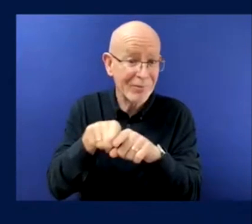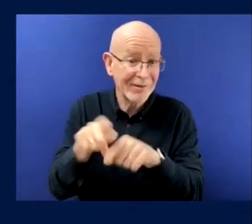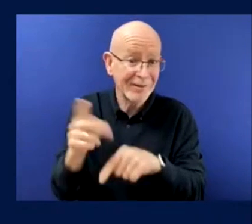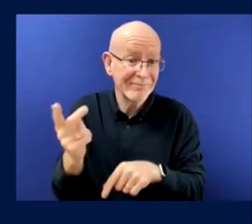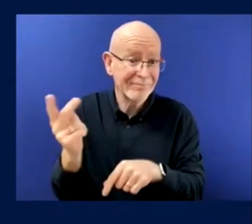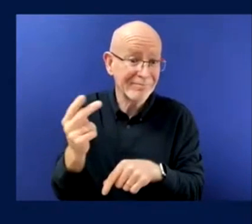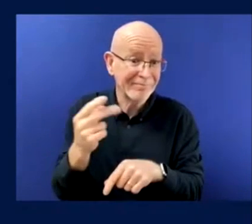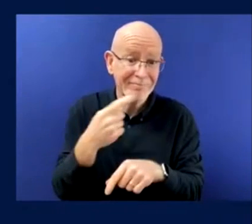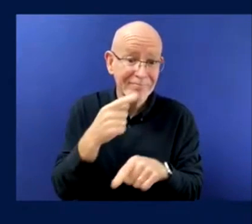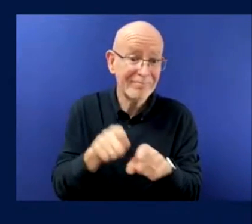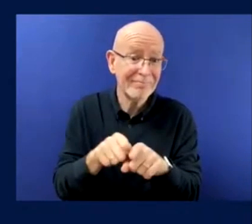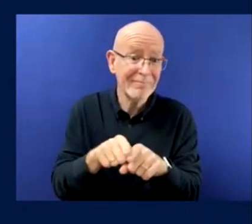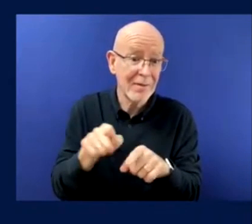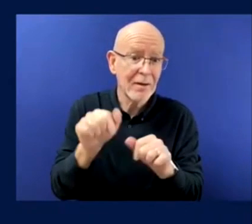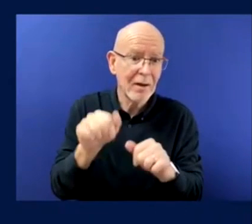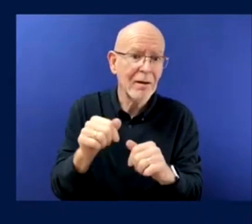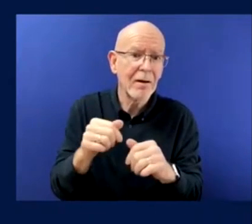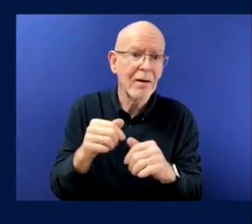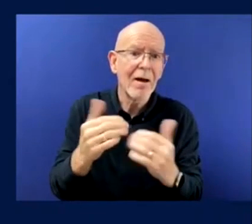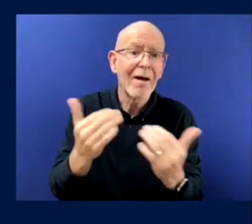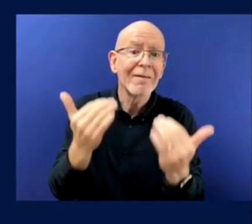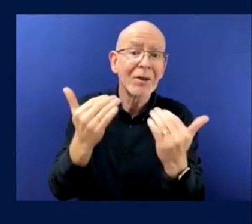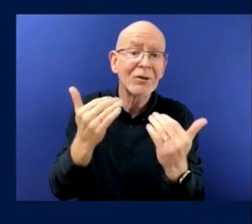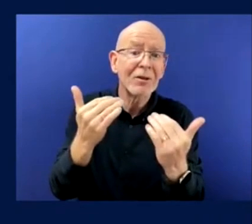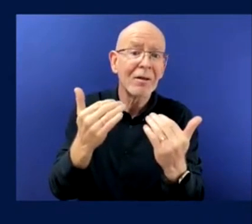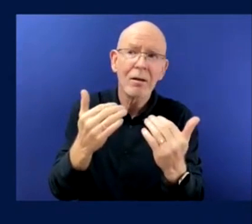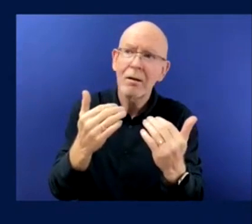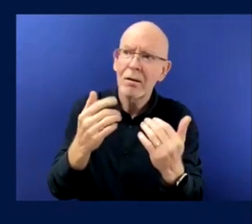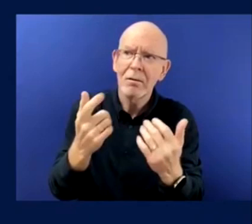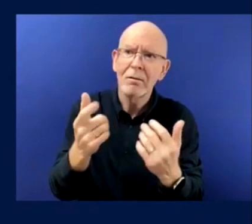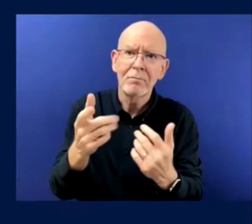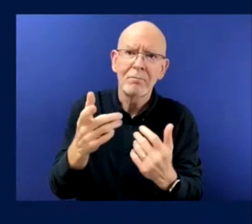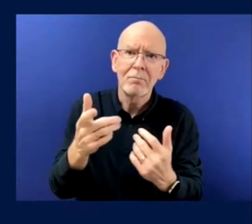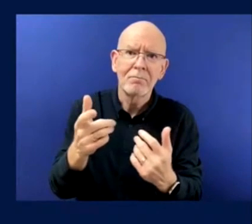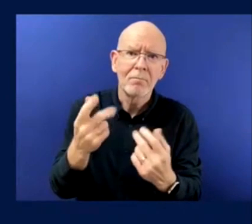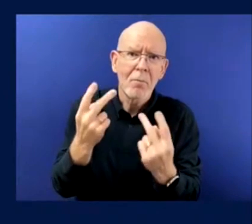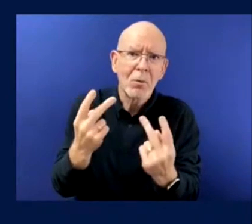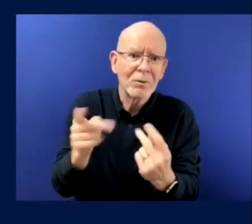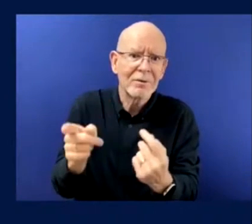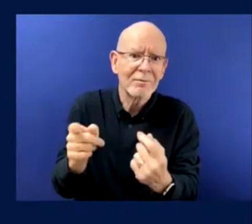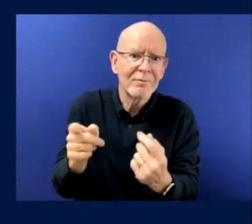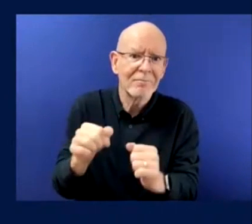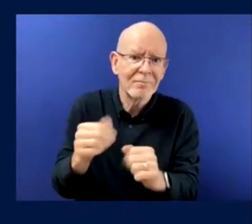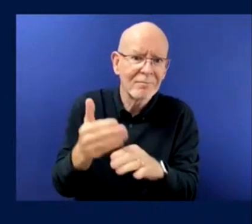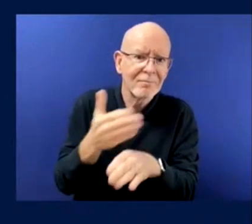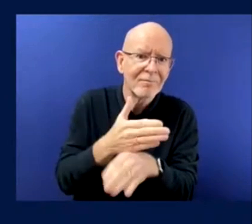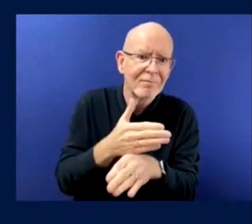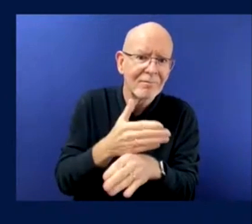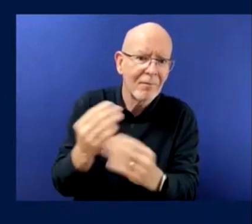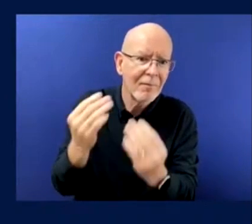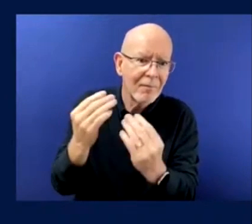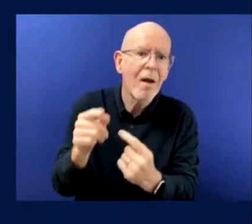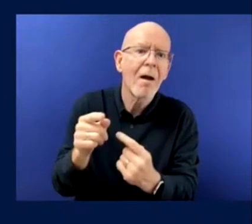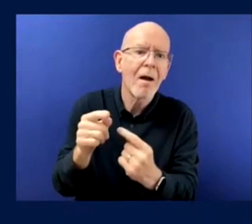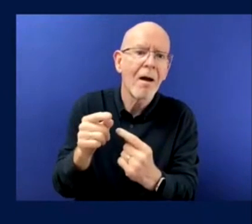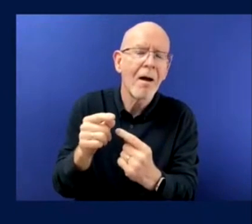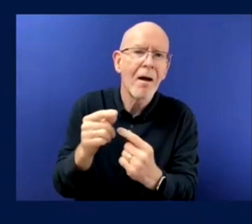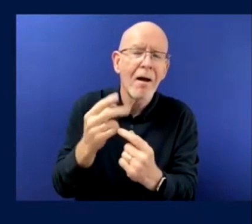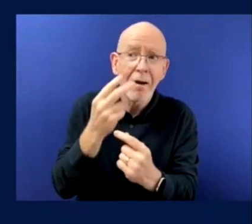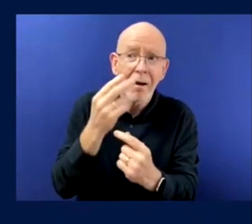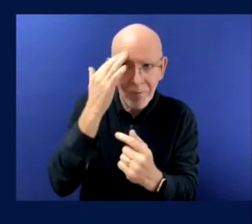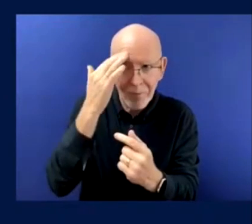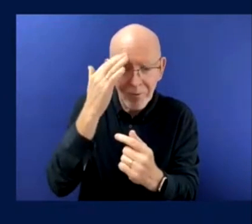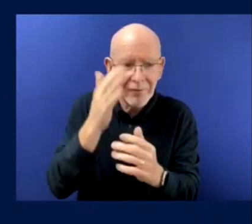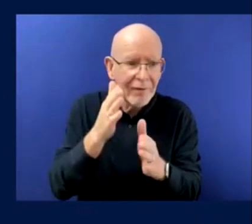stadium. And it's vital for many people because it helps them to purchase tickets that are suitable for their needs. A lot